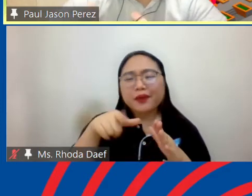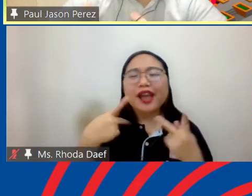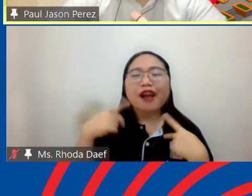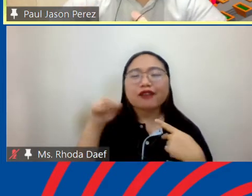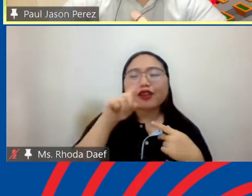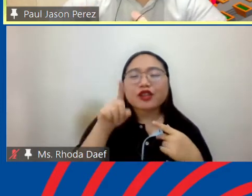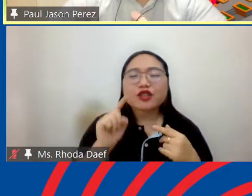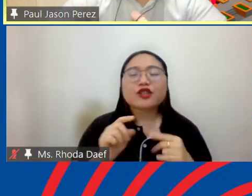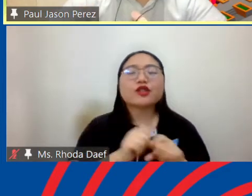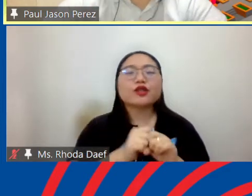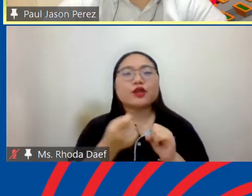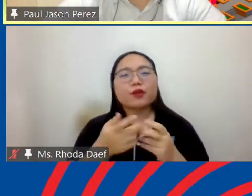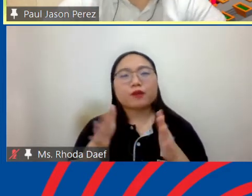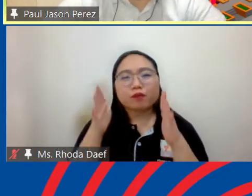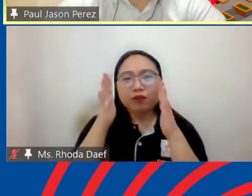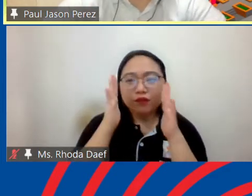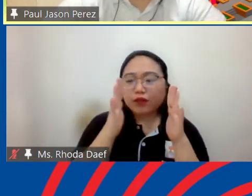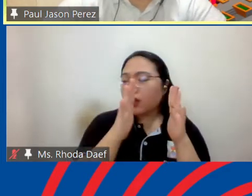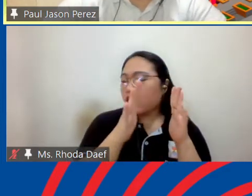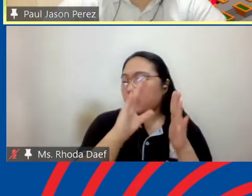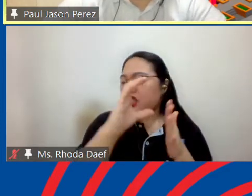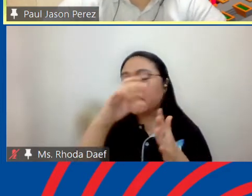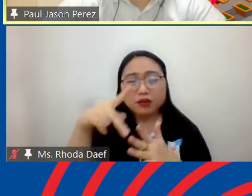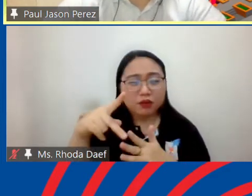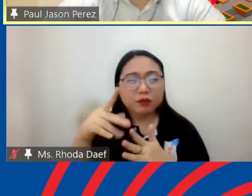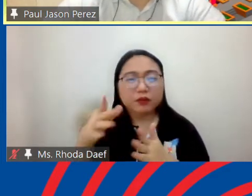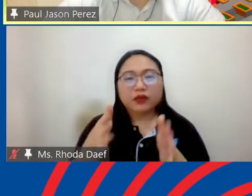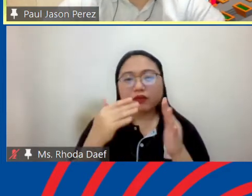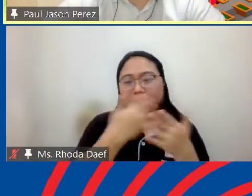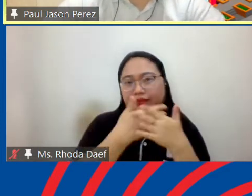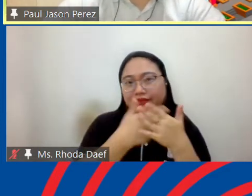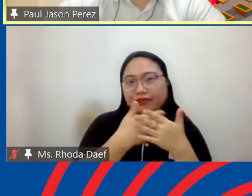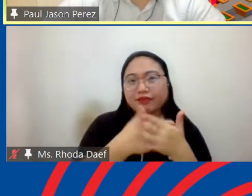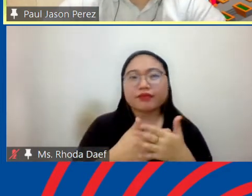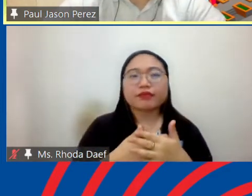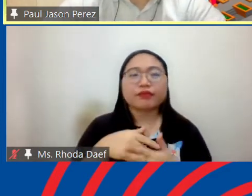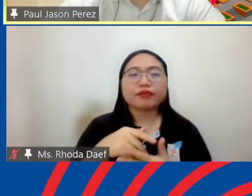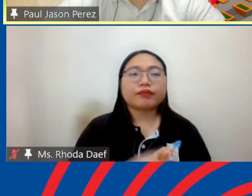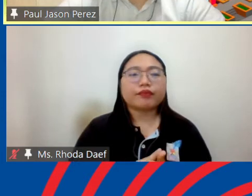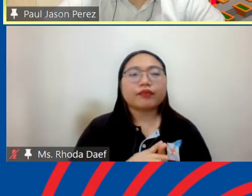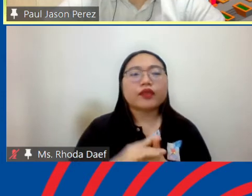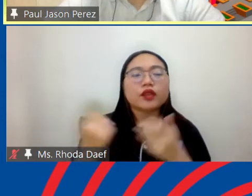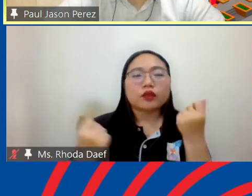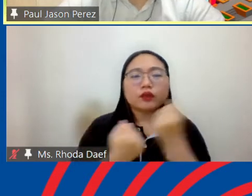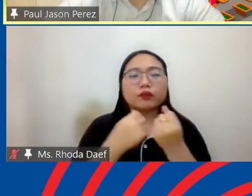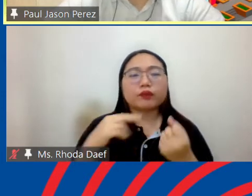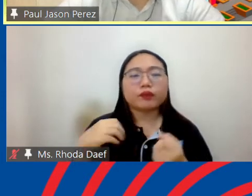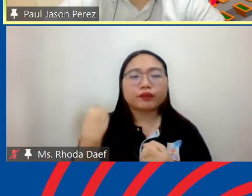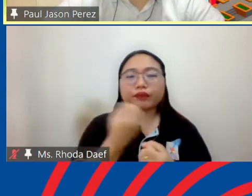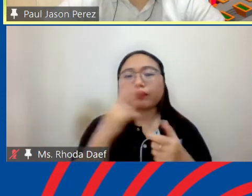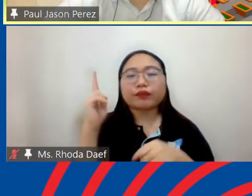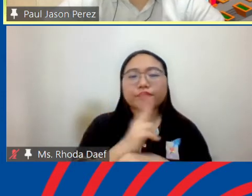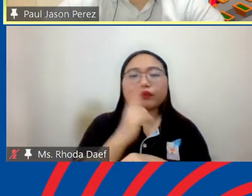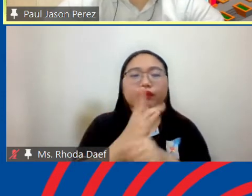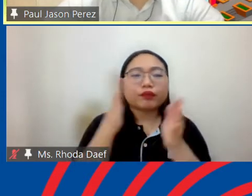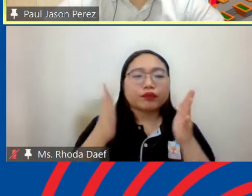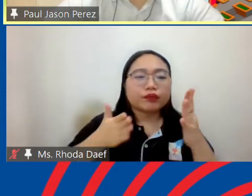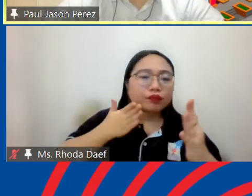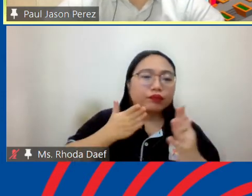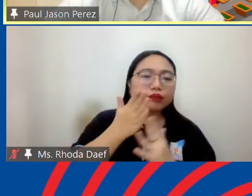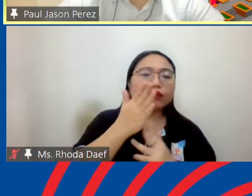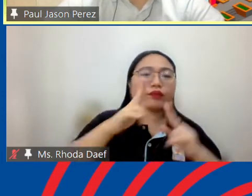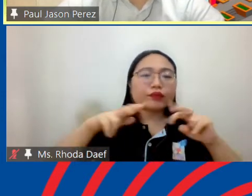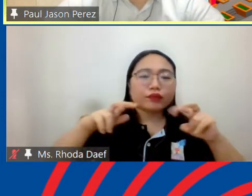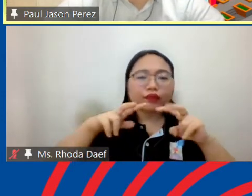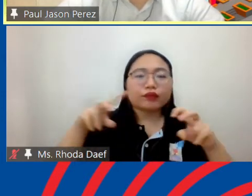keep your devices handy. My talk will be about supporting our users through research